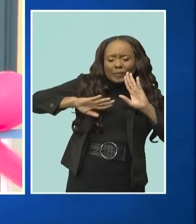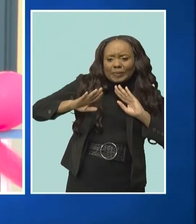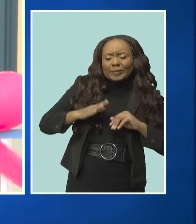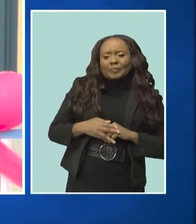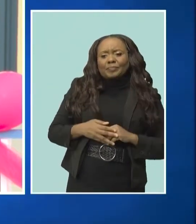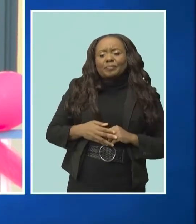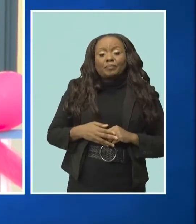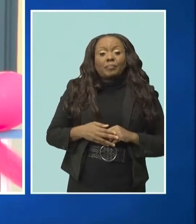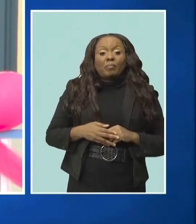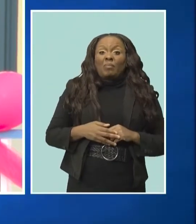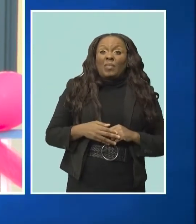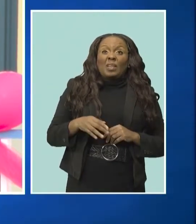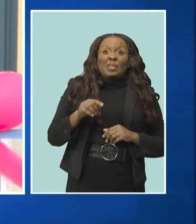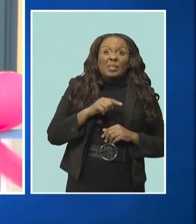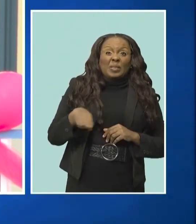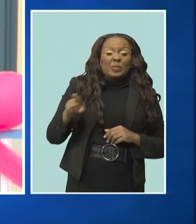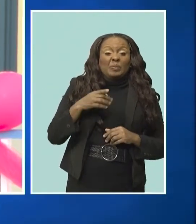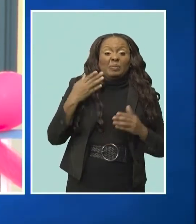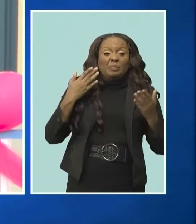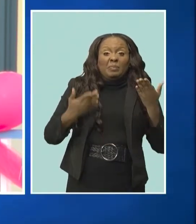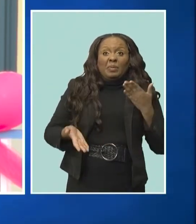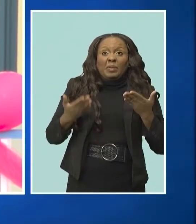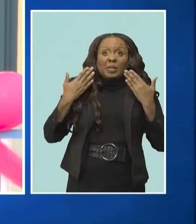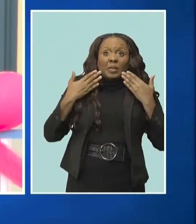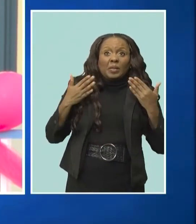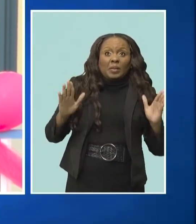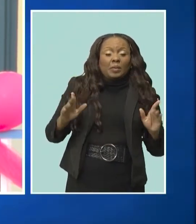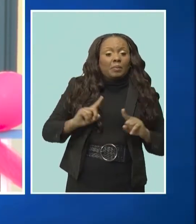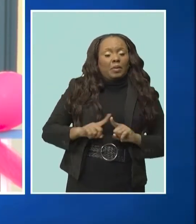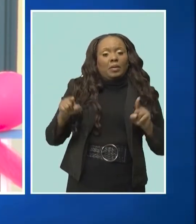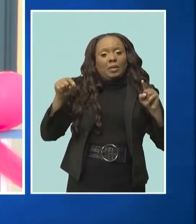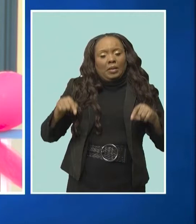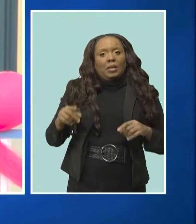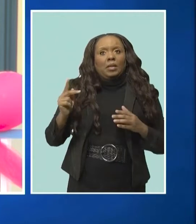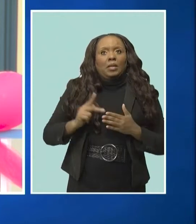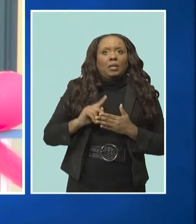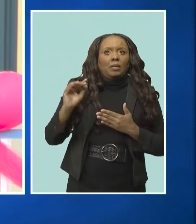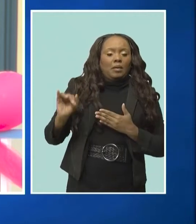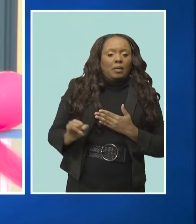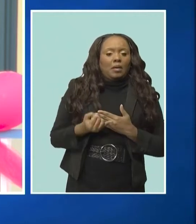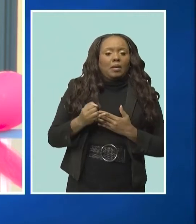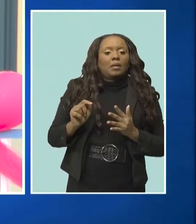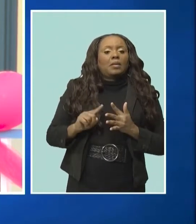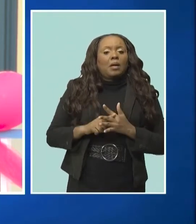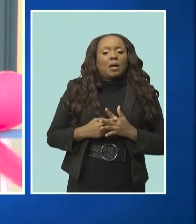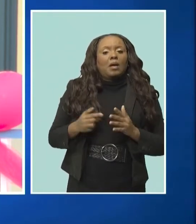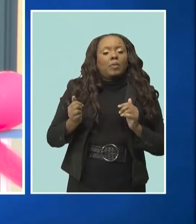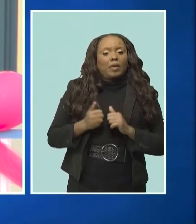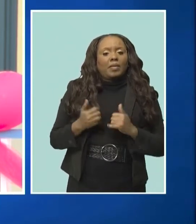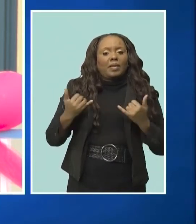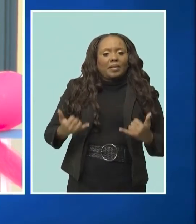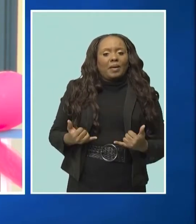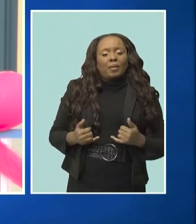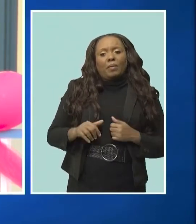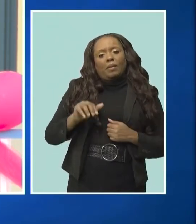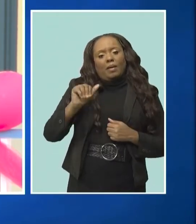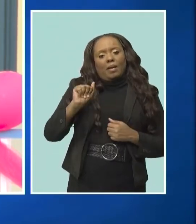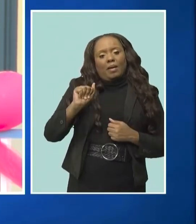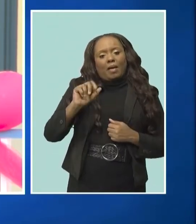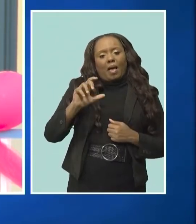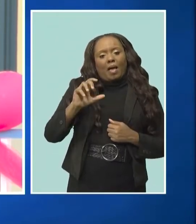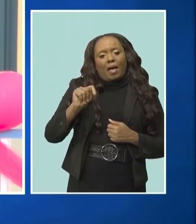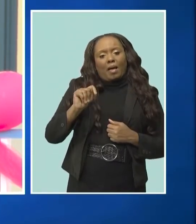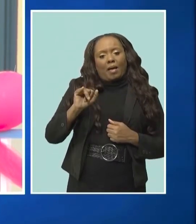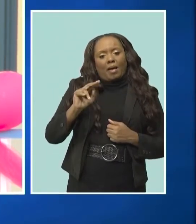You may not know, but the acting Prime Minister, this project started under him when he was a Minister for Housing. And since then, he went through a